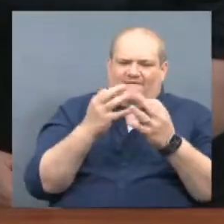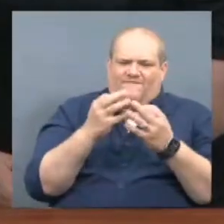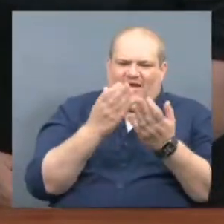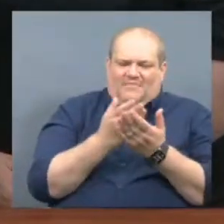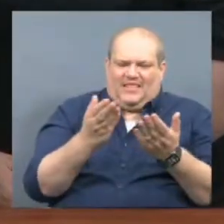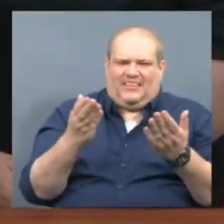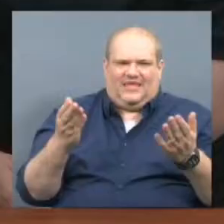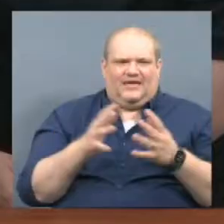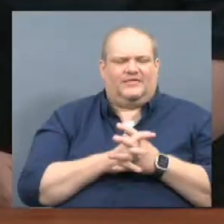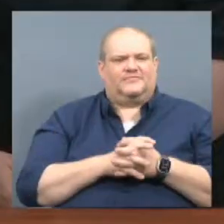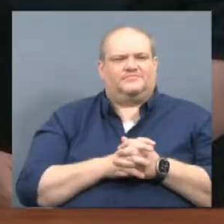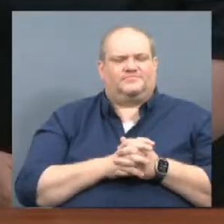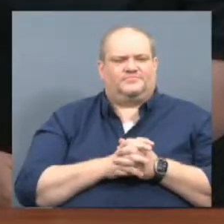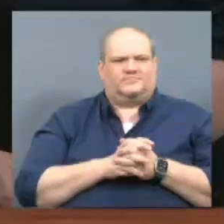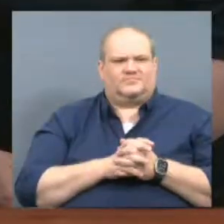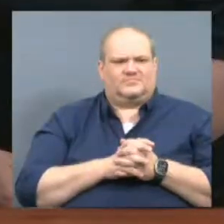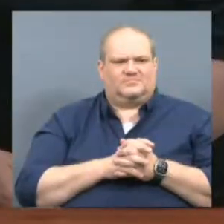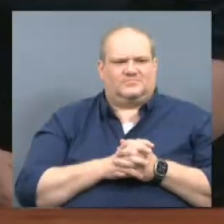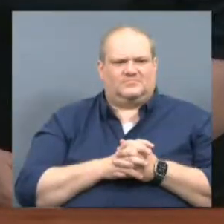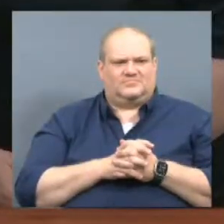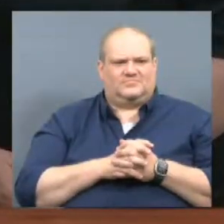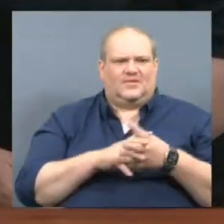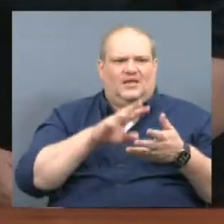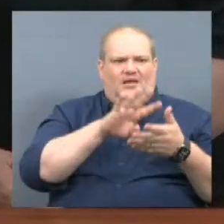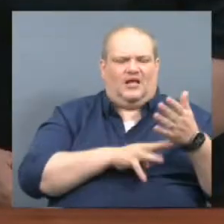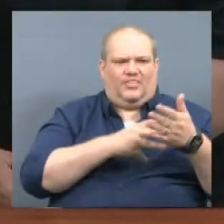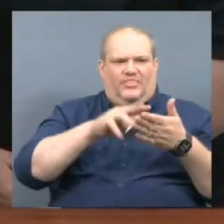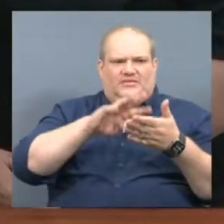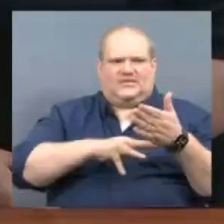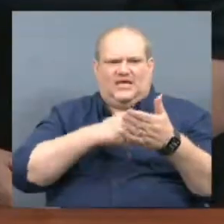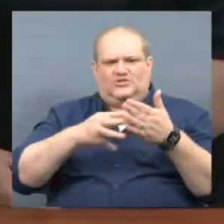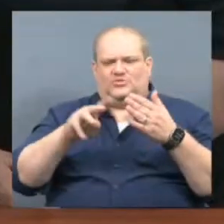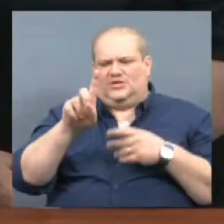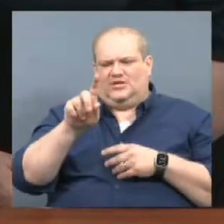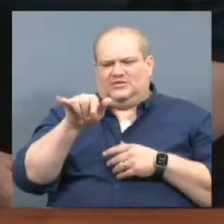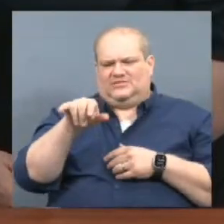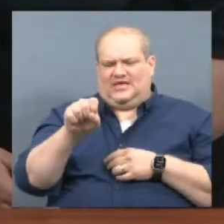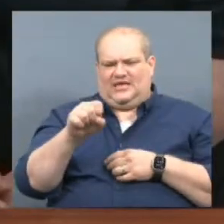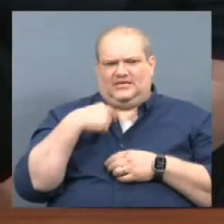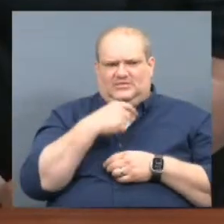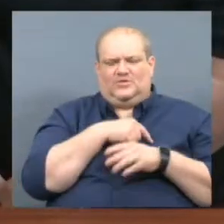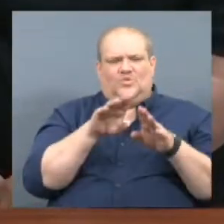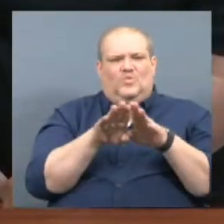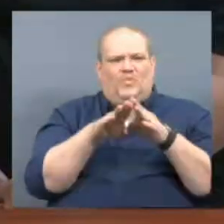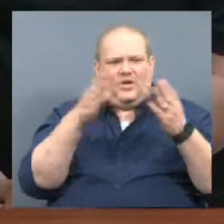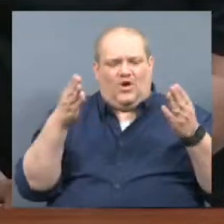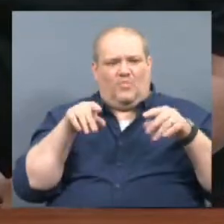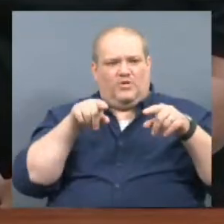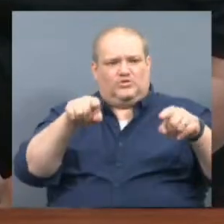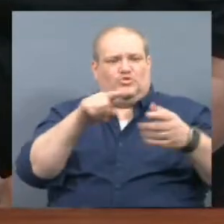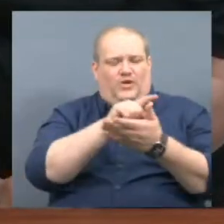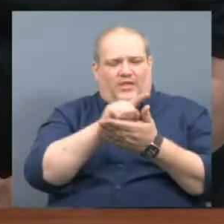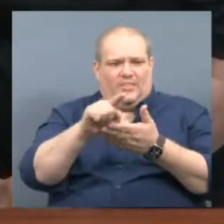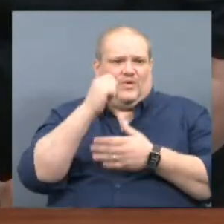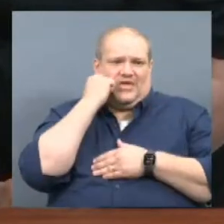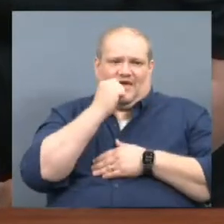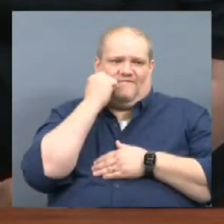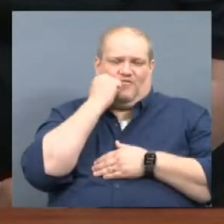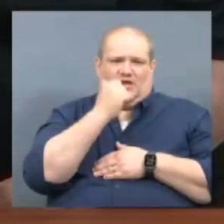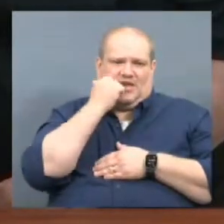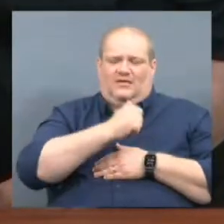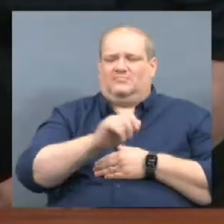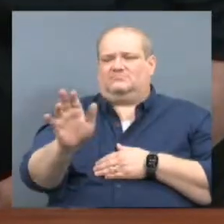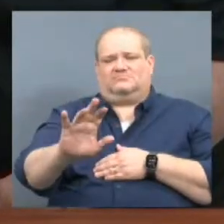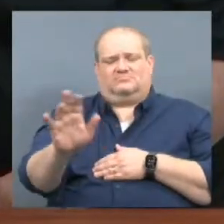thing. On the scheduling, the days, we're not going to be open during the week every day. It's just